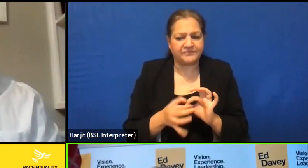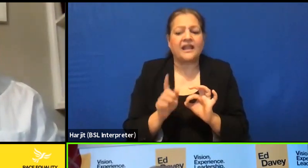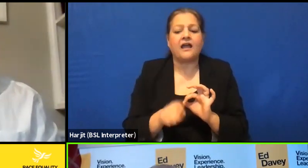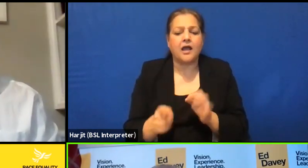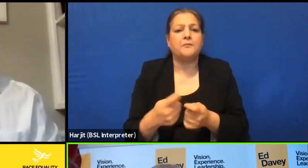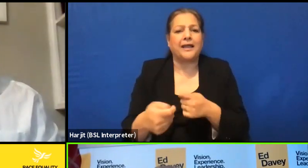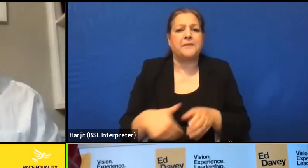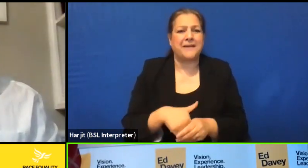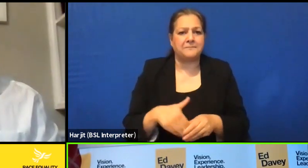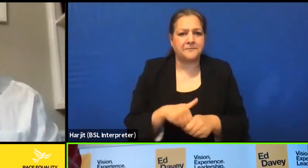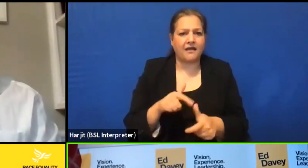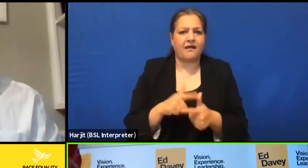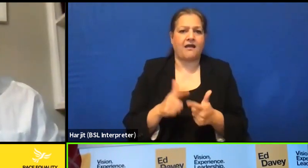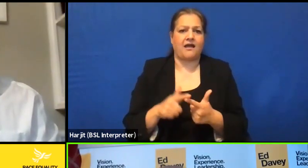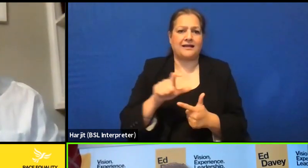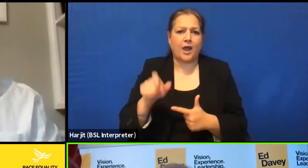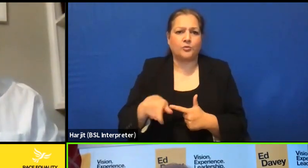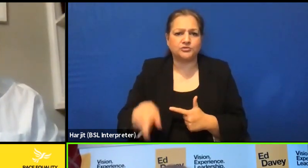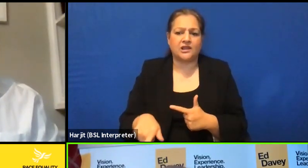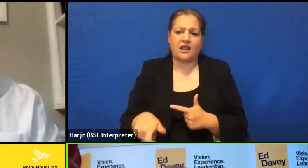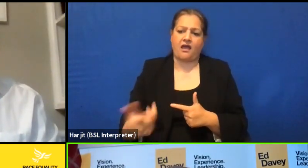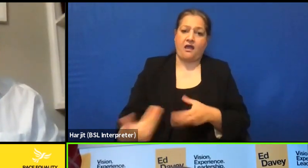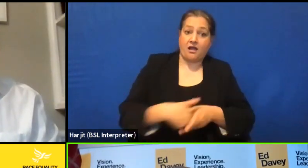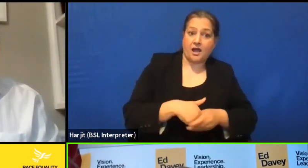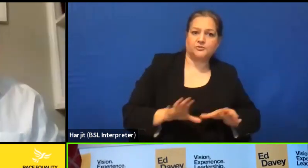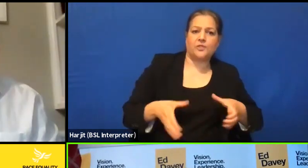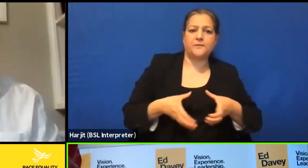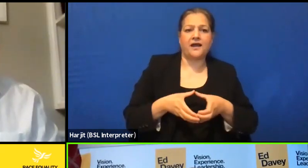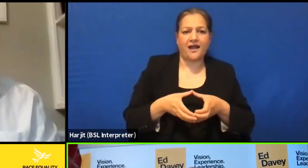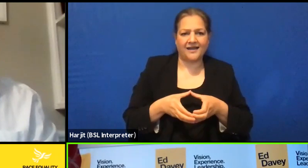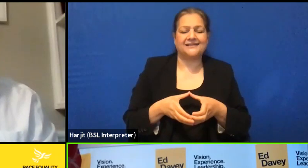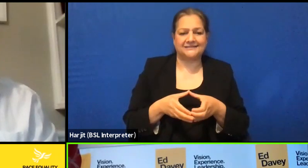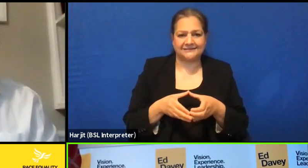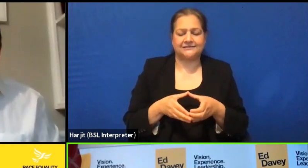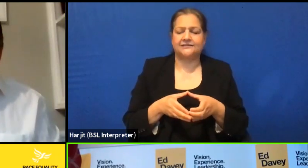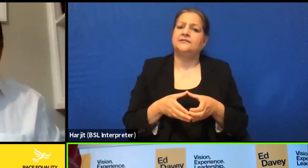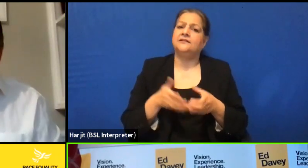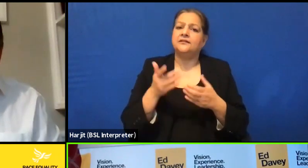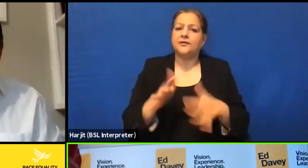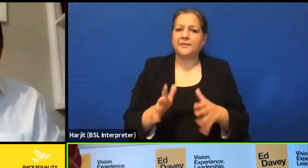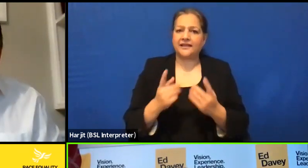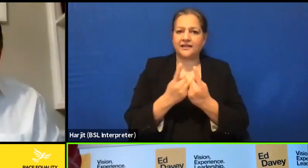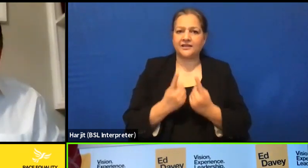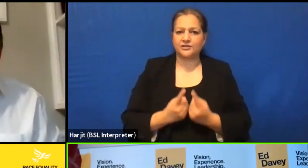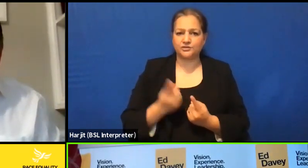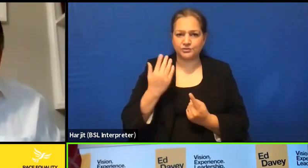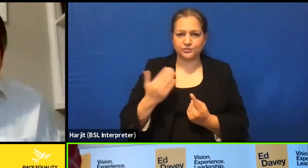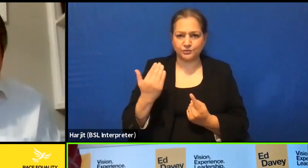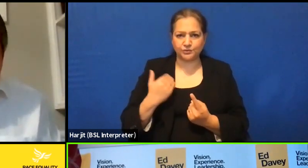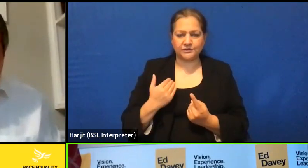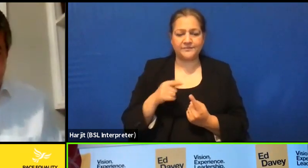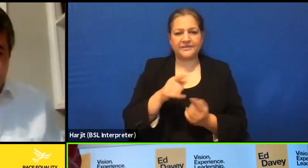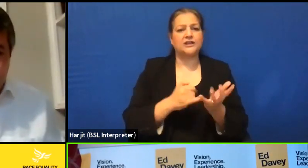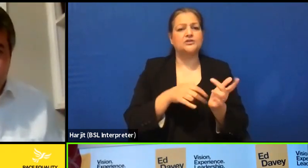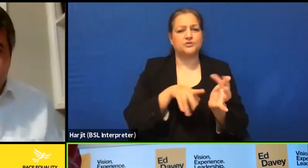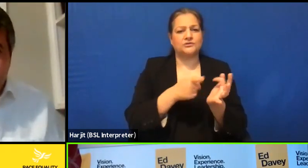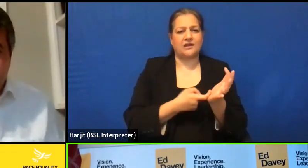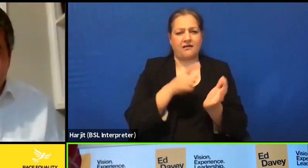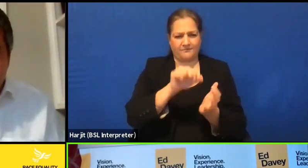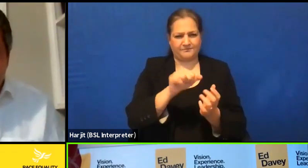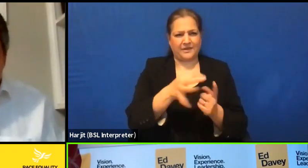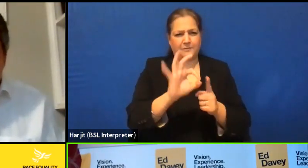get people coming into the party. You get people who, they had an issue to start with, and this goes to your point, Sundar.